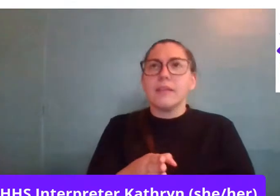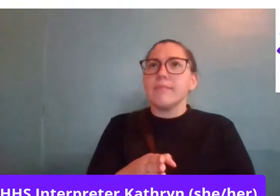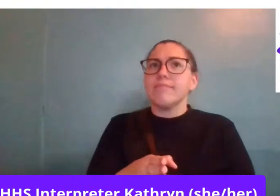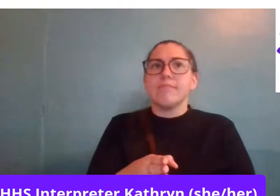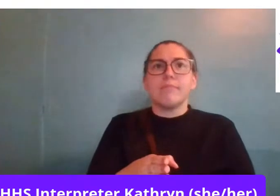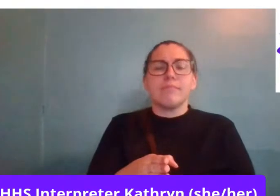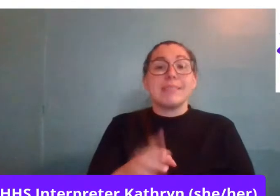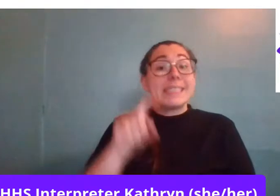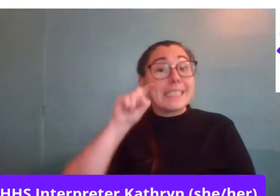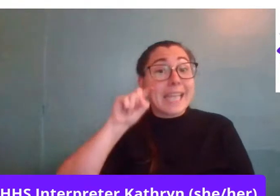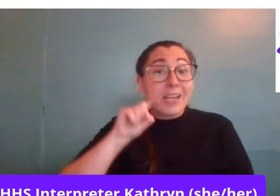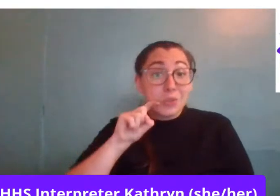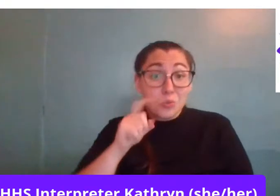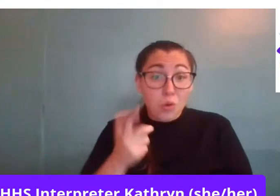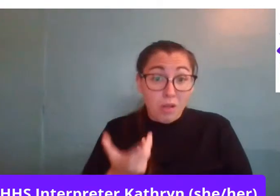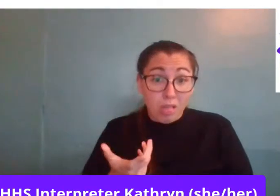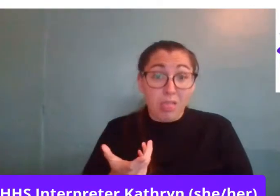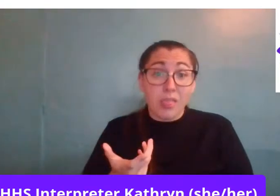sexual,